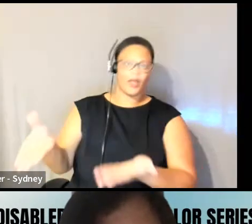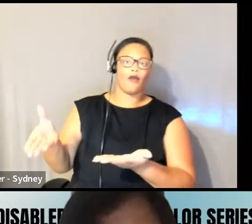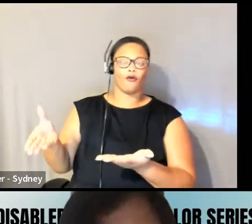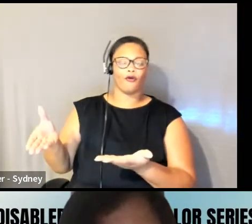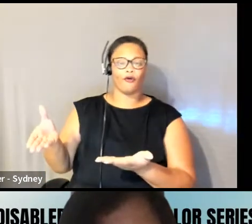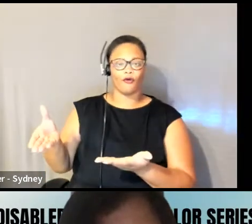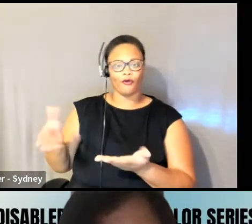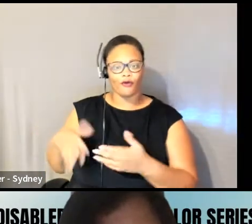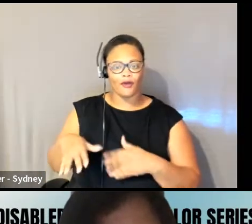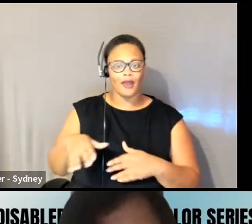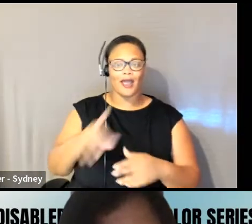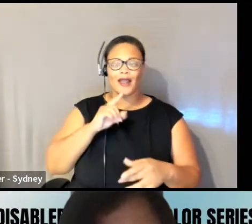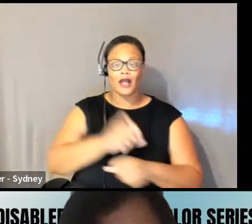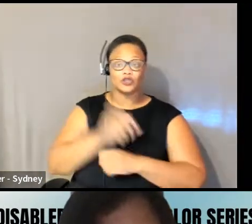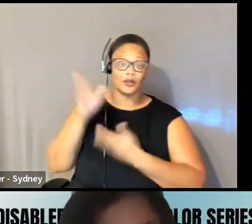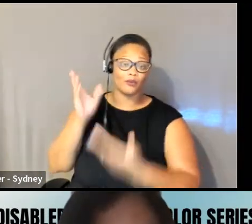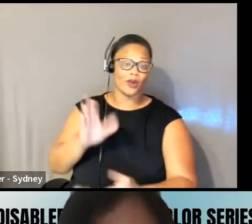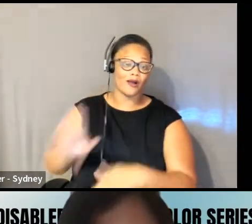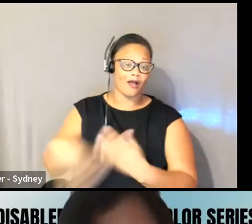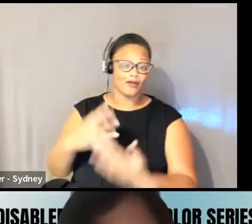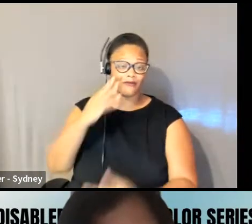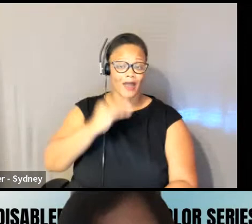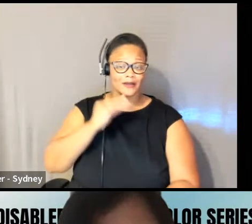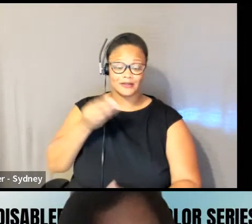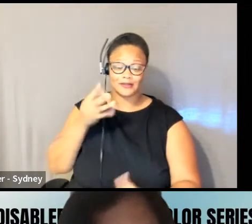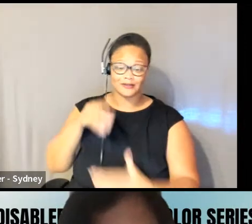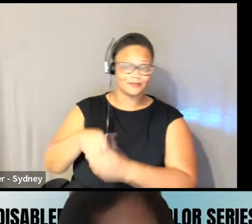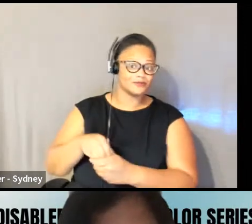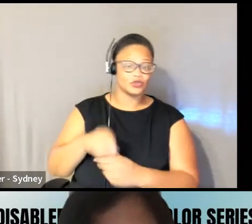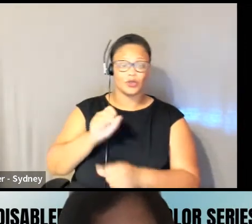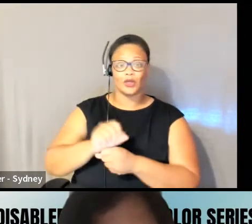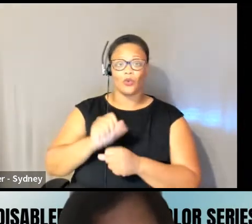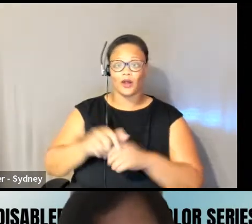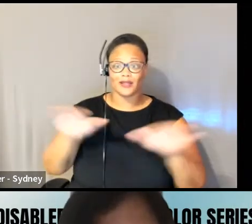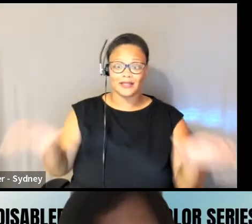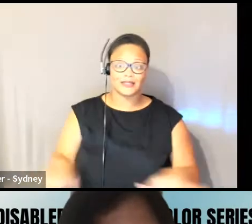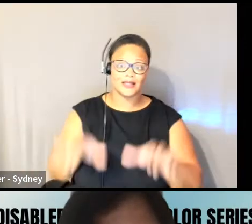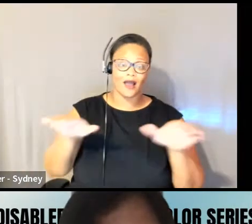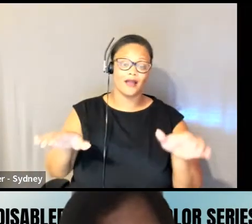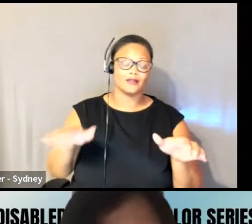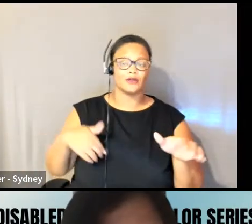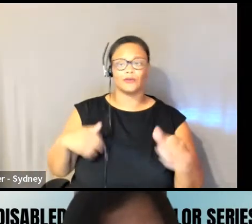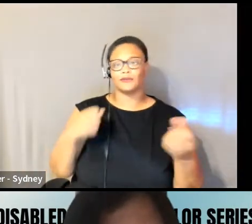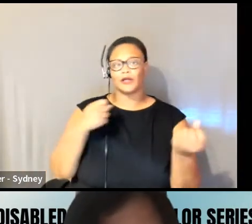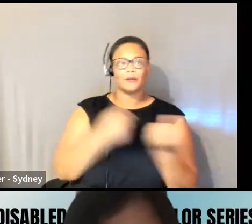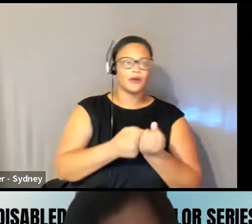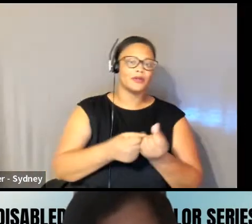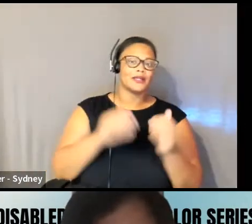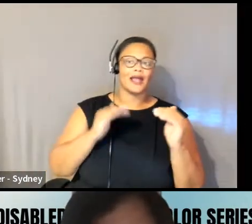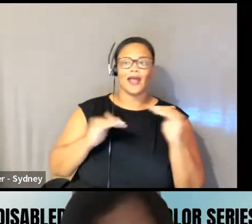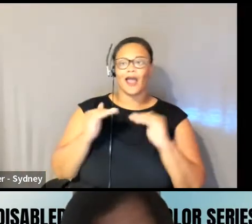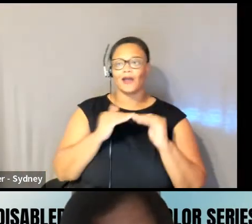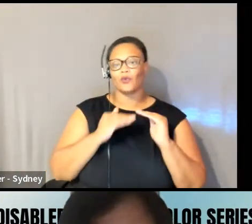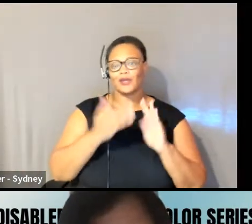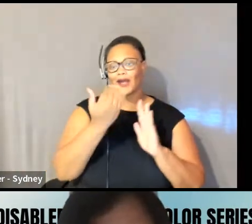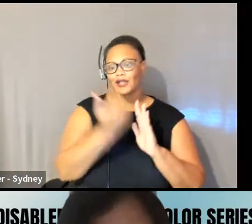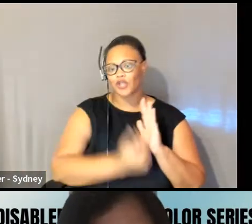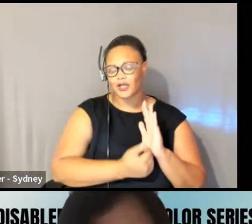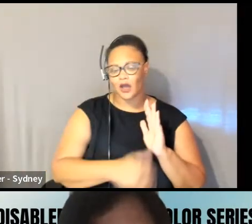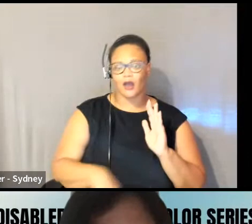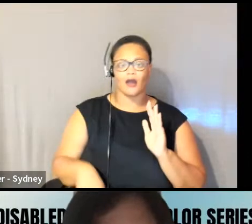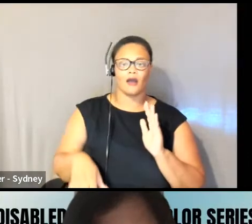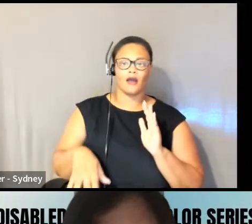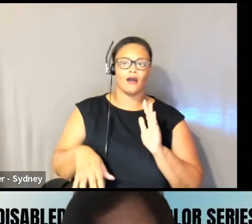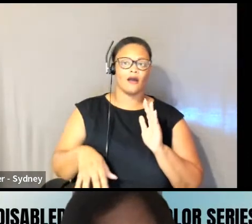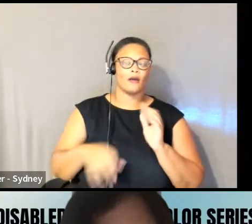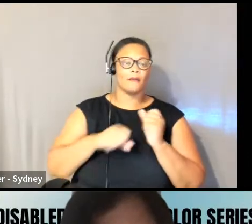and actually be able to bring all of that into the work that is done. So promoting that equity agenda, and we'll see that in work that's